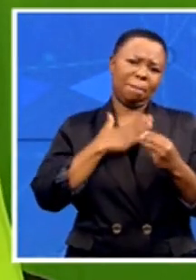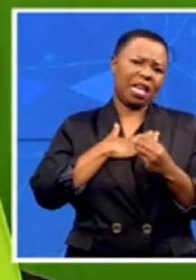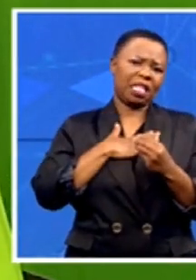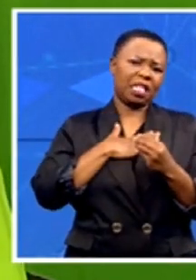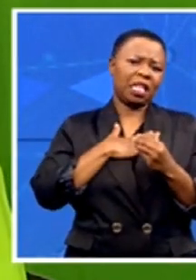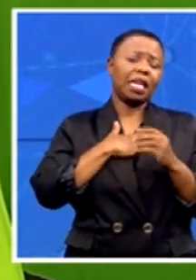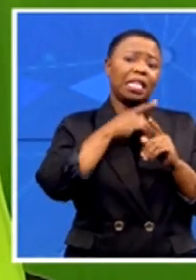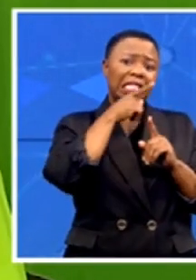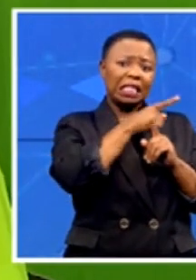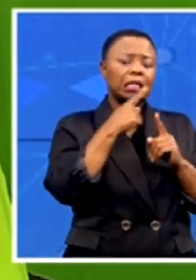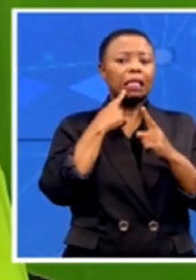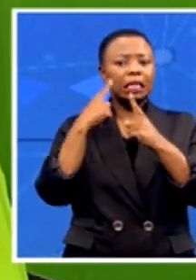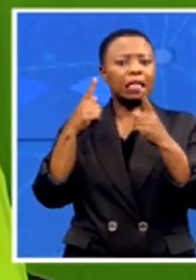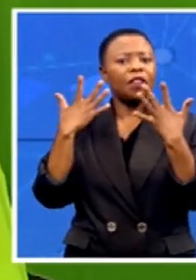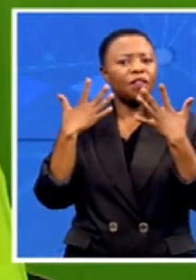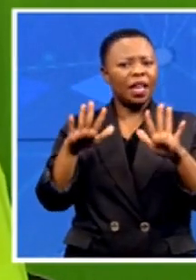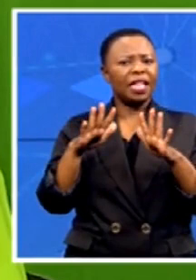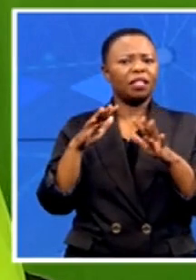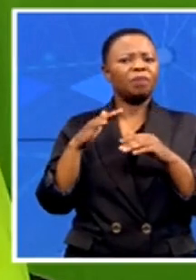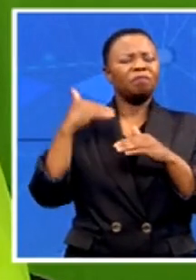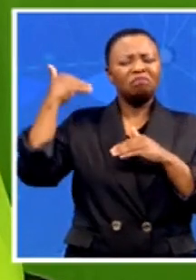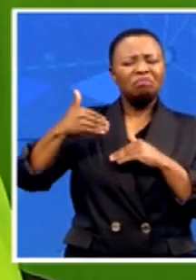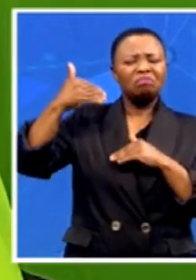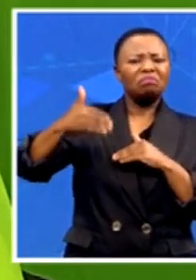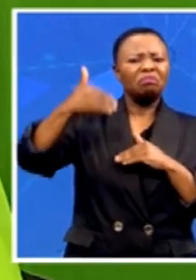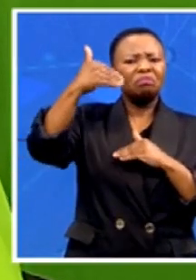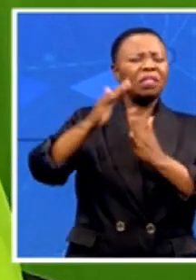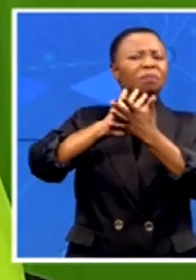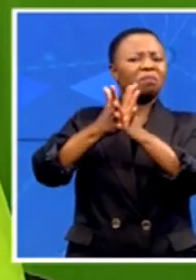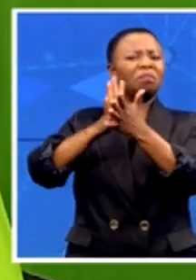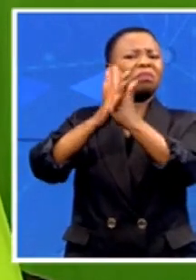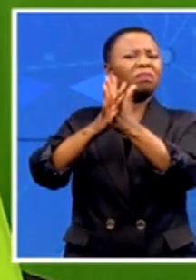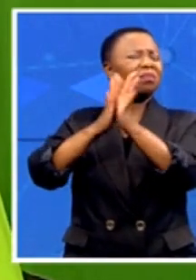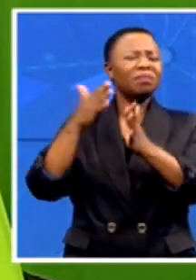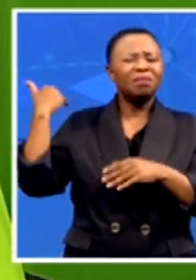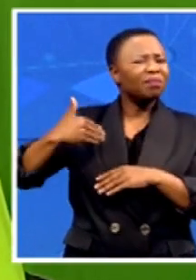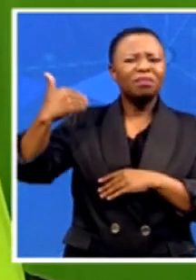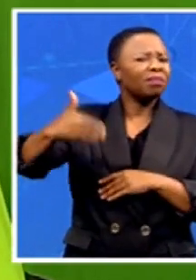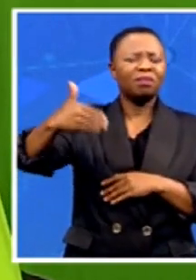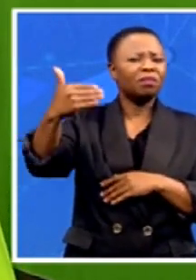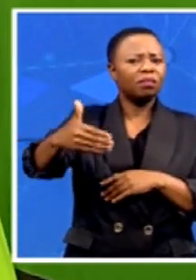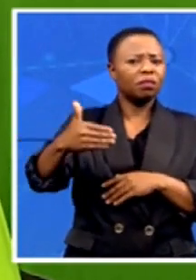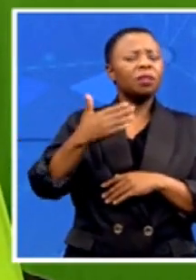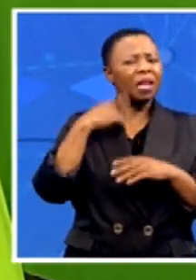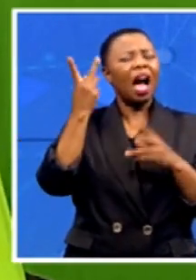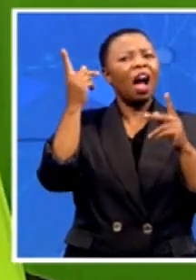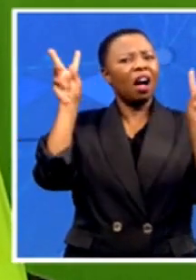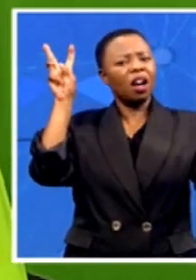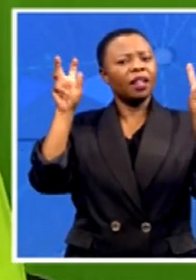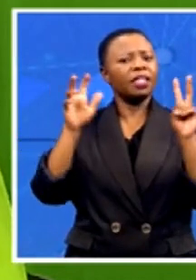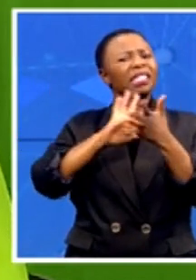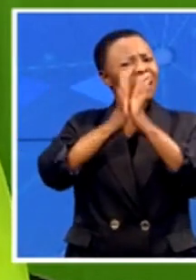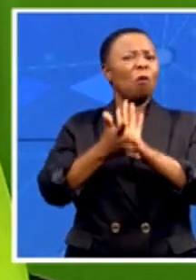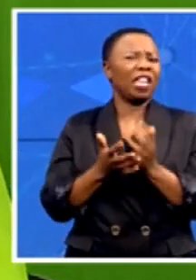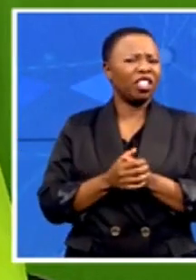of sabotage. Sabotage, and in fact I call it sabotage because this has really been a trend,